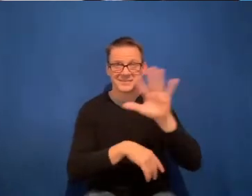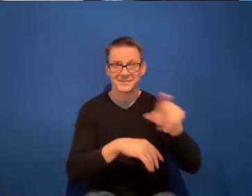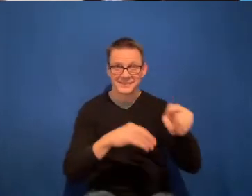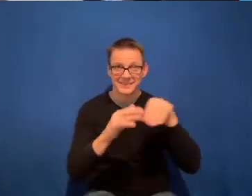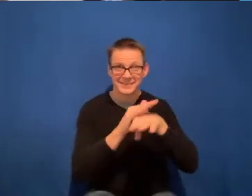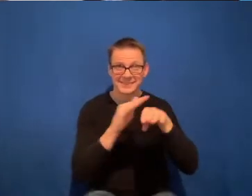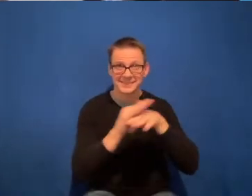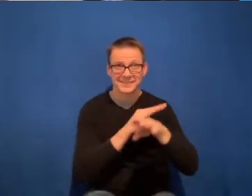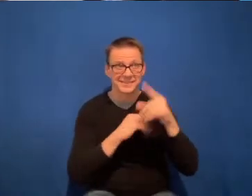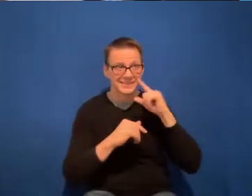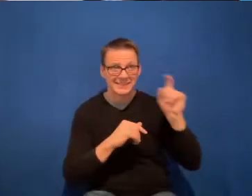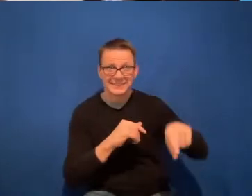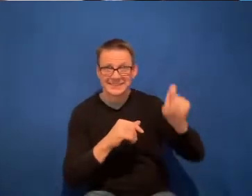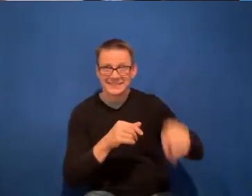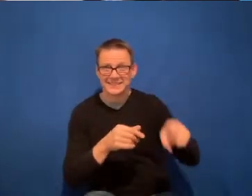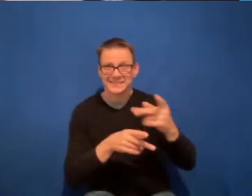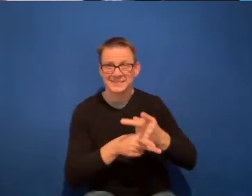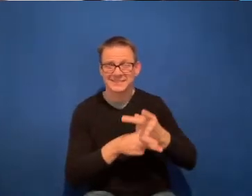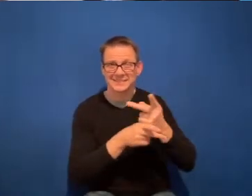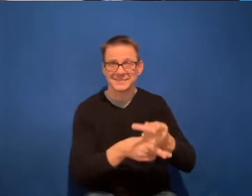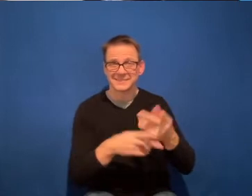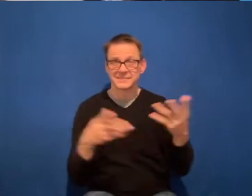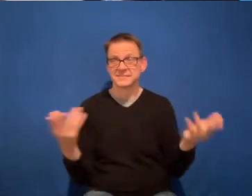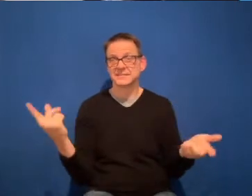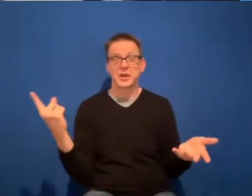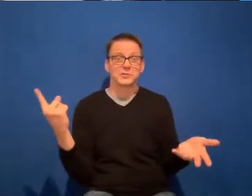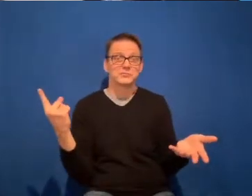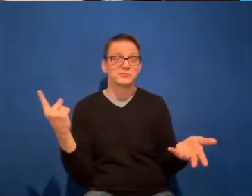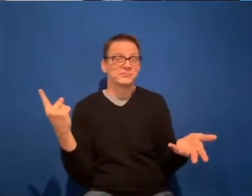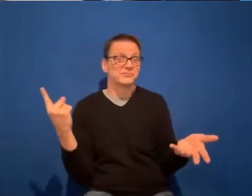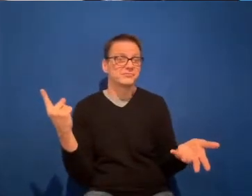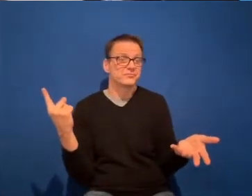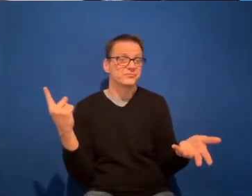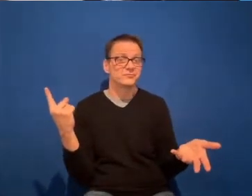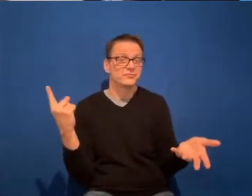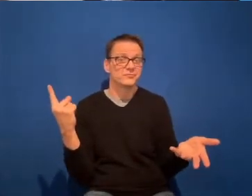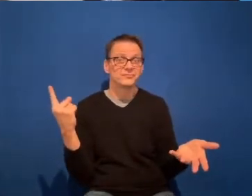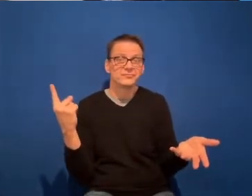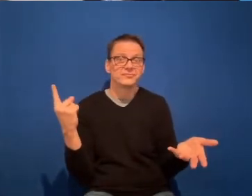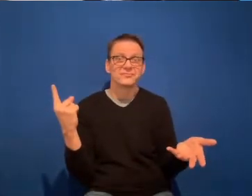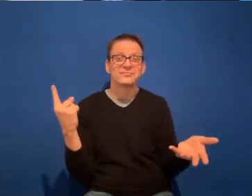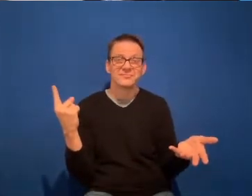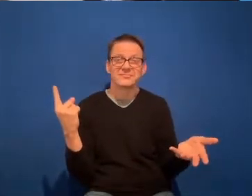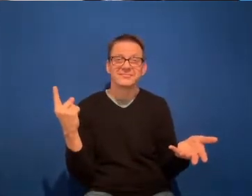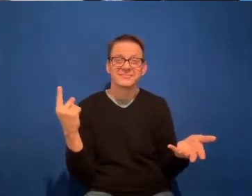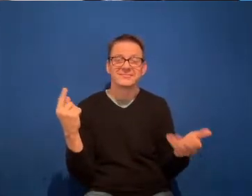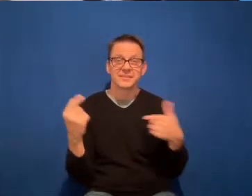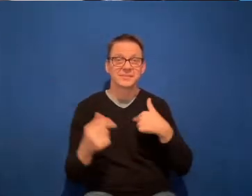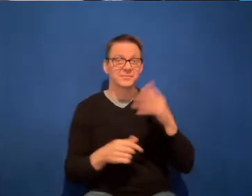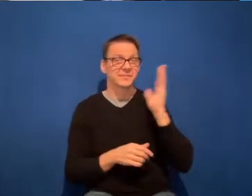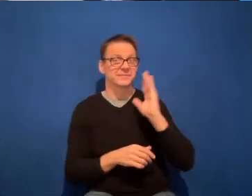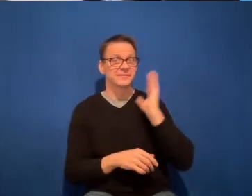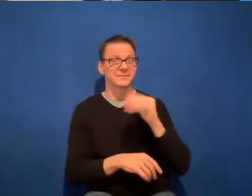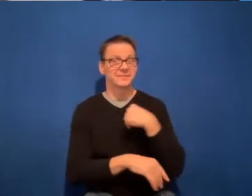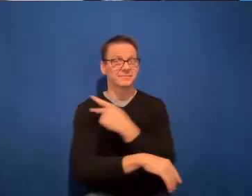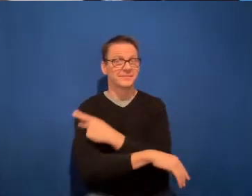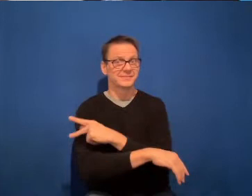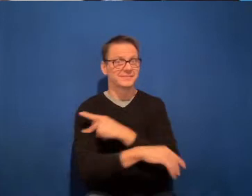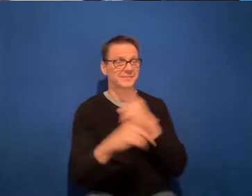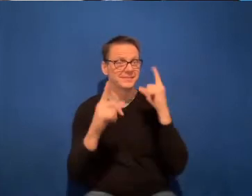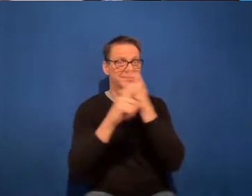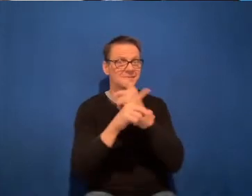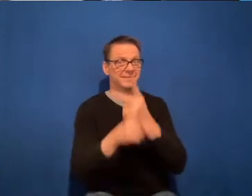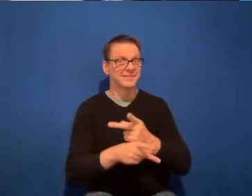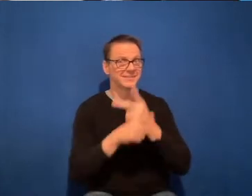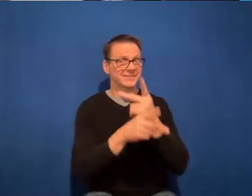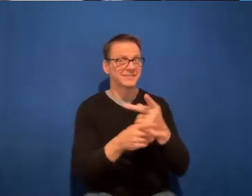public on Twitter. I would have, my family doc through complex care saved my life. That's how important spending extra time with